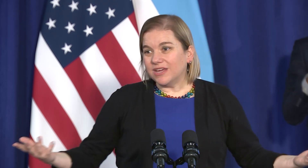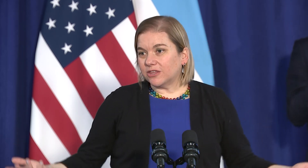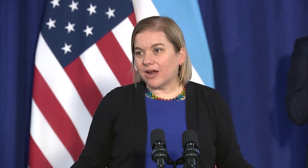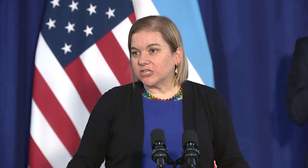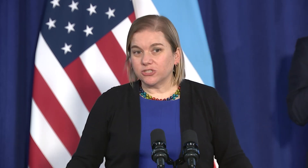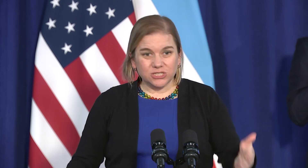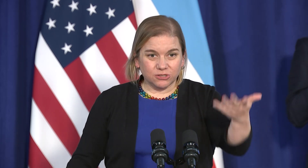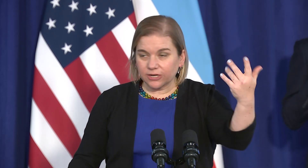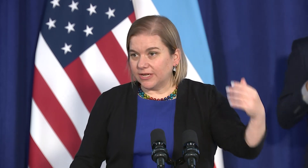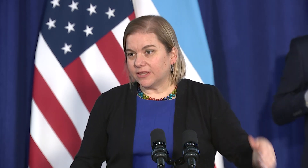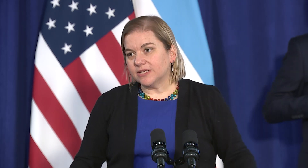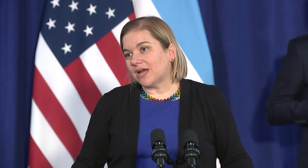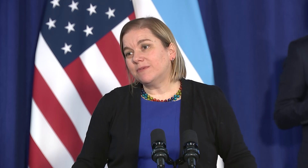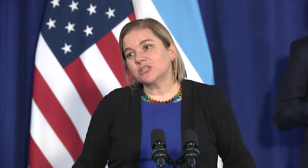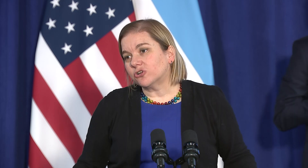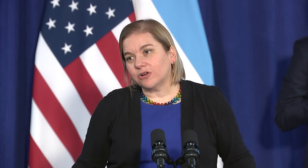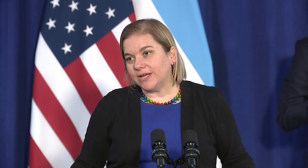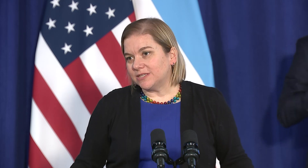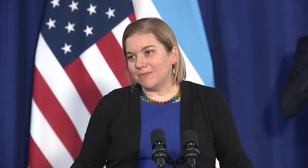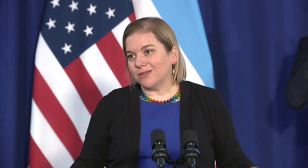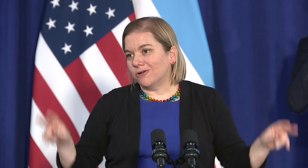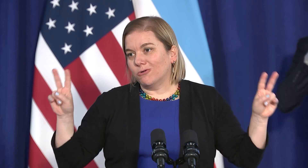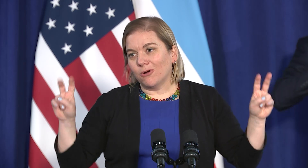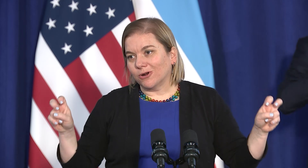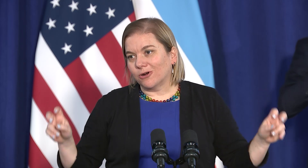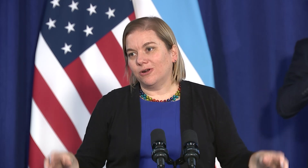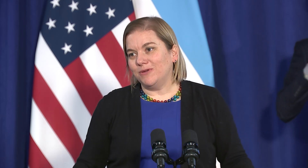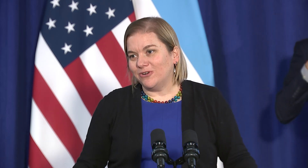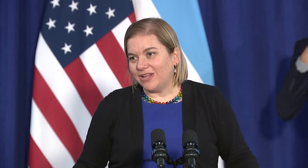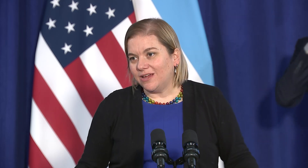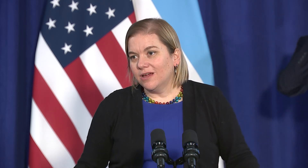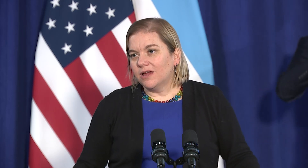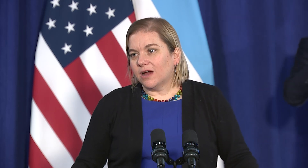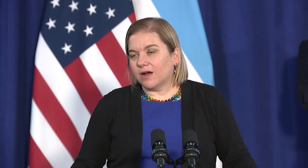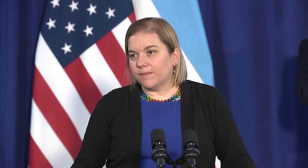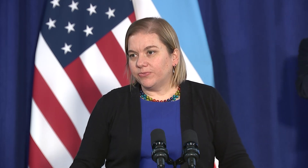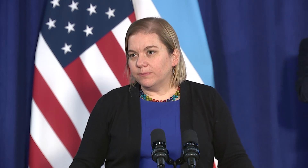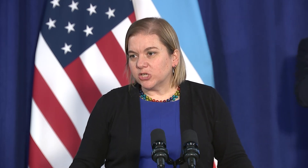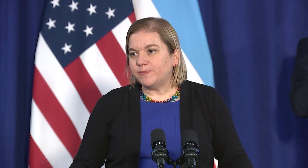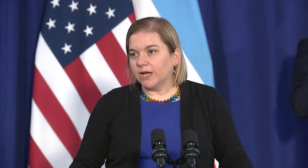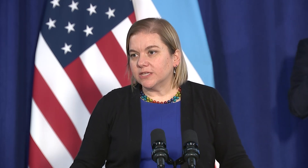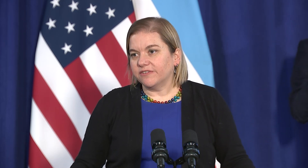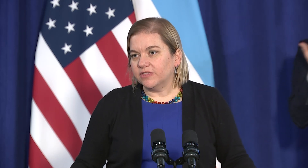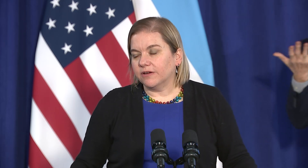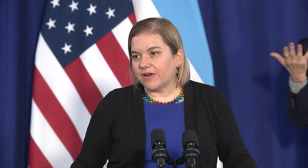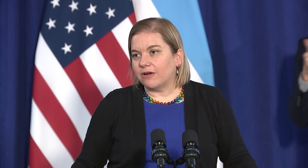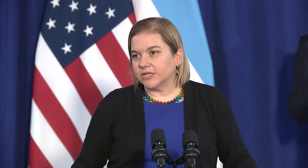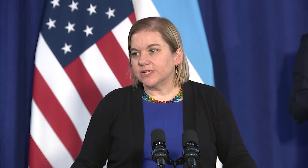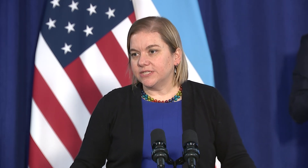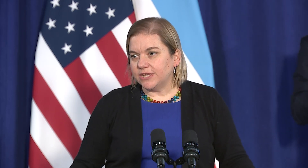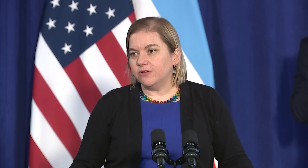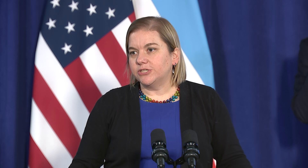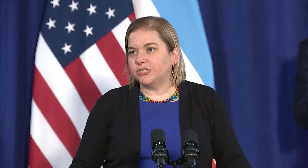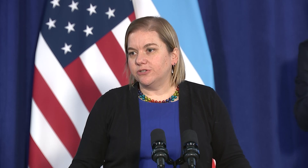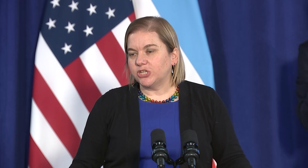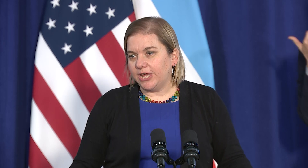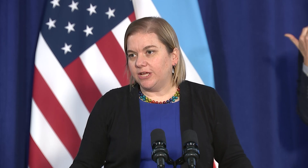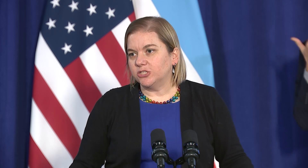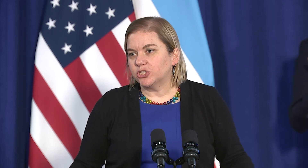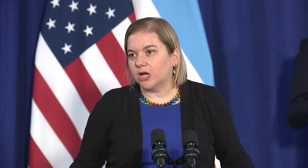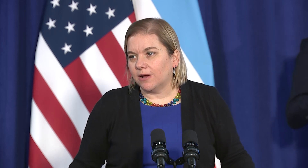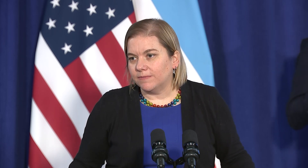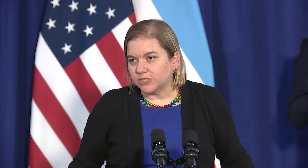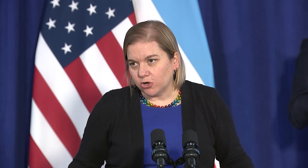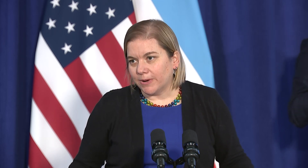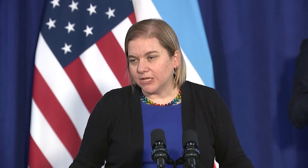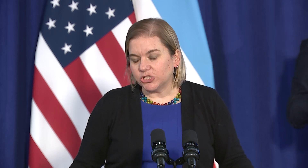don't think they're actually, just looking at this, I'm not sure there is a mythical, quote, herd immunity, just because the virus continues to